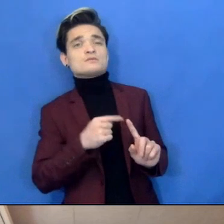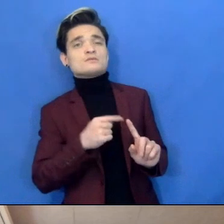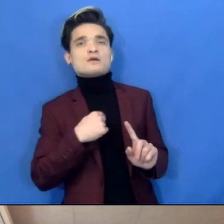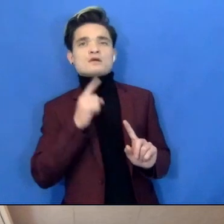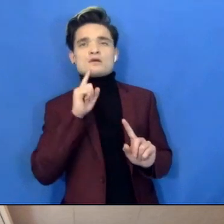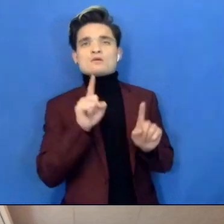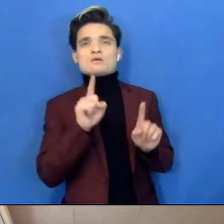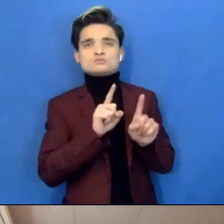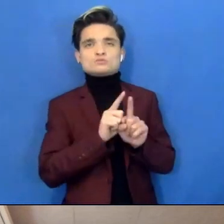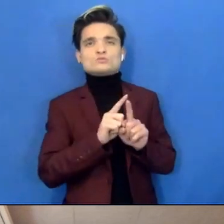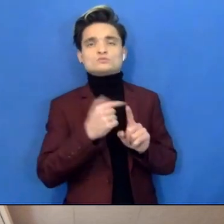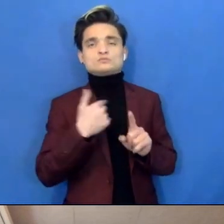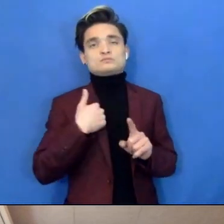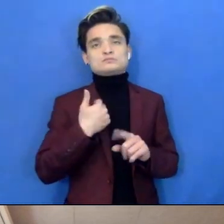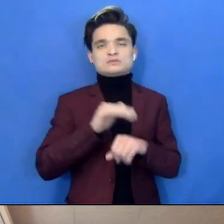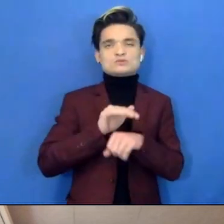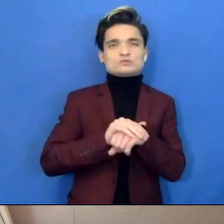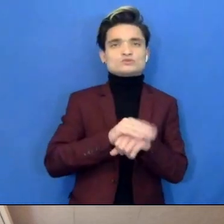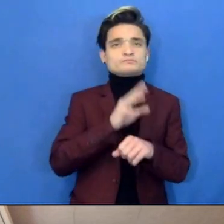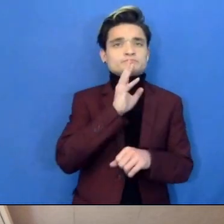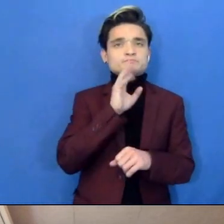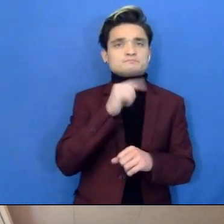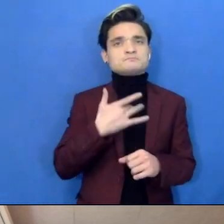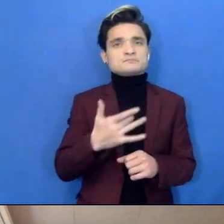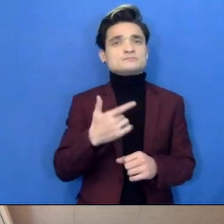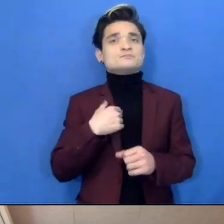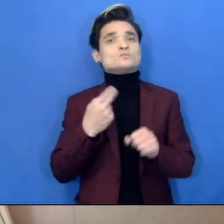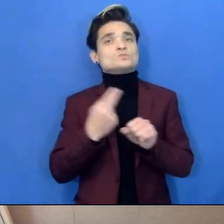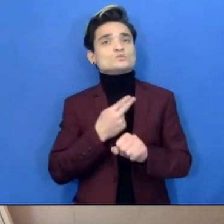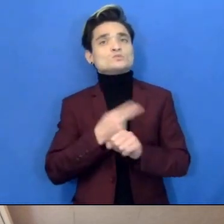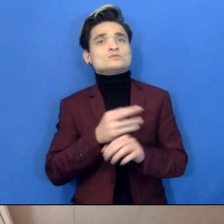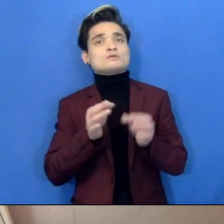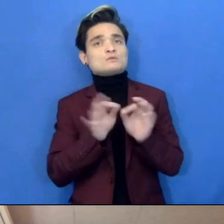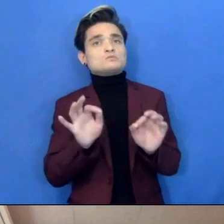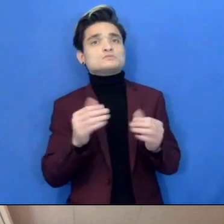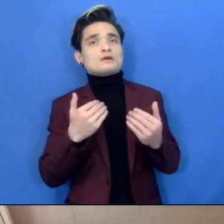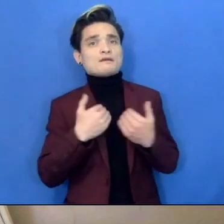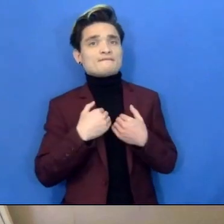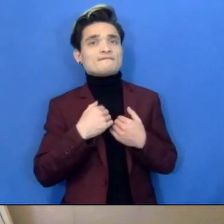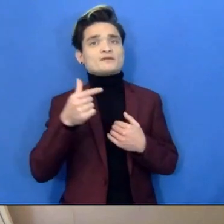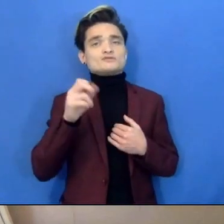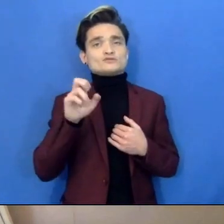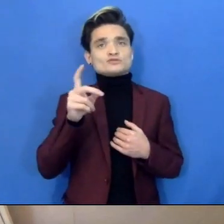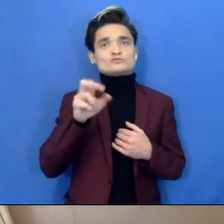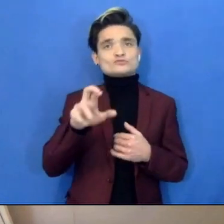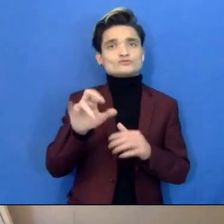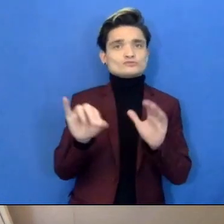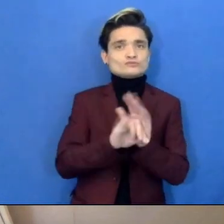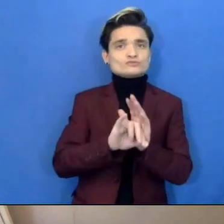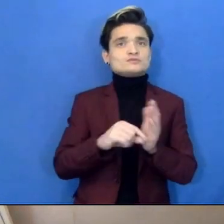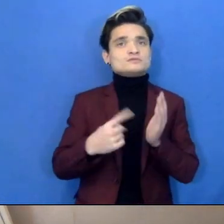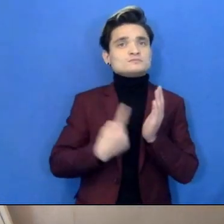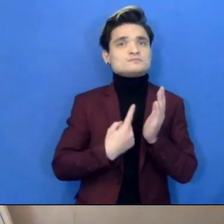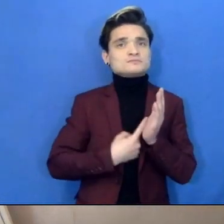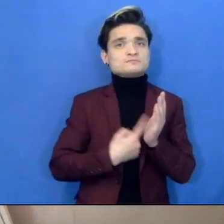speak in languages that are gendered, part of the tension for the audience is, oh, first of all, oh, this American speaks a second language.